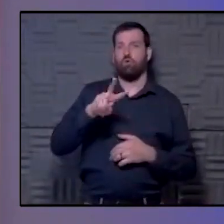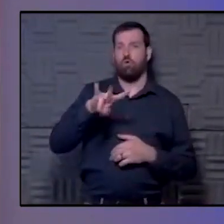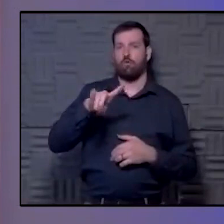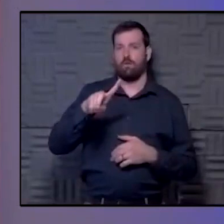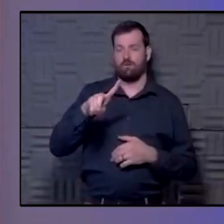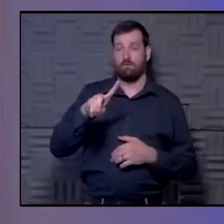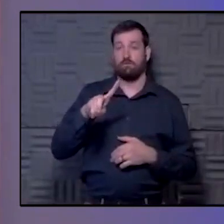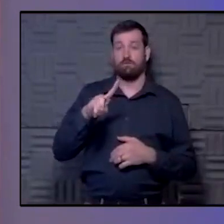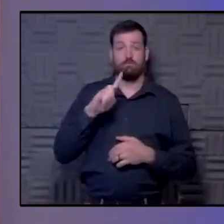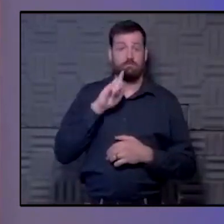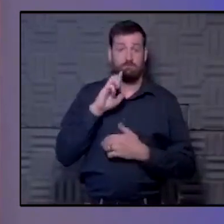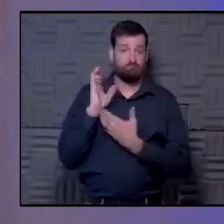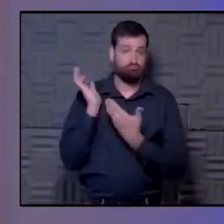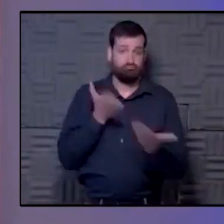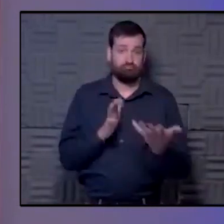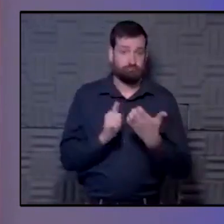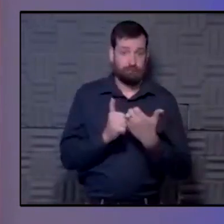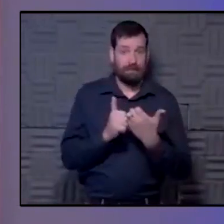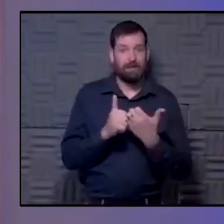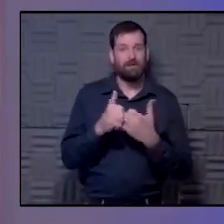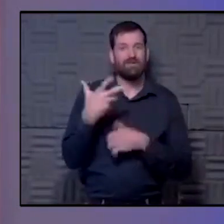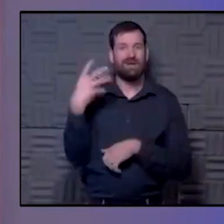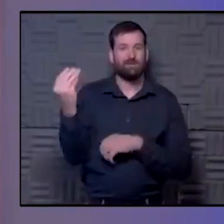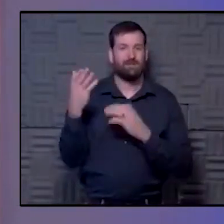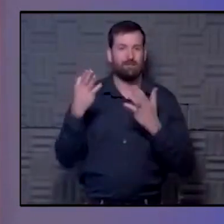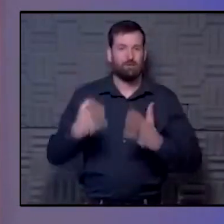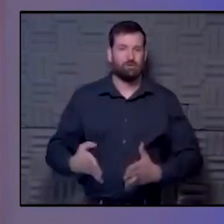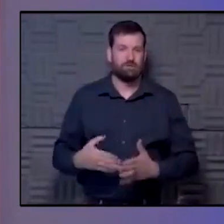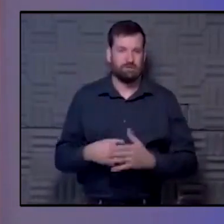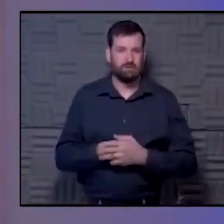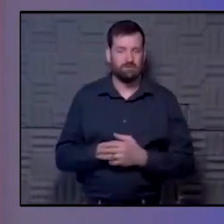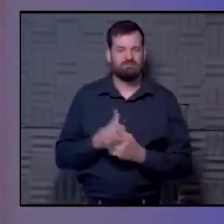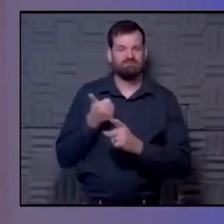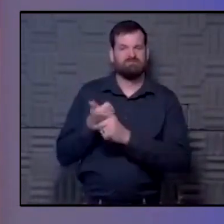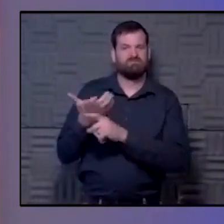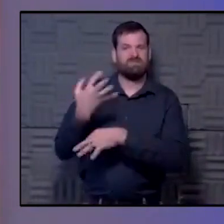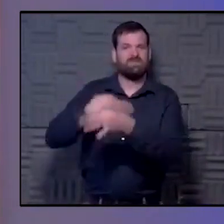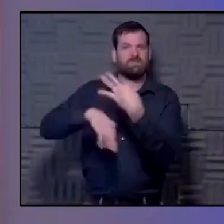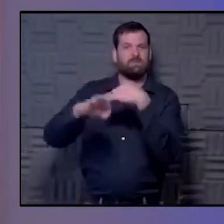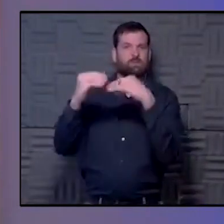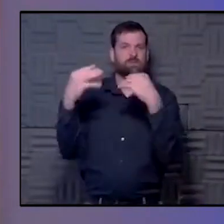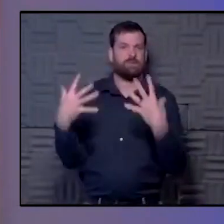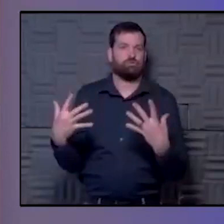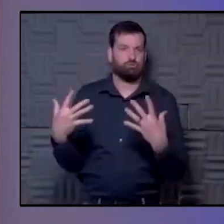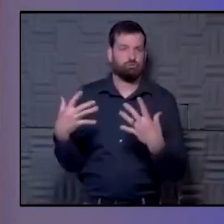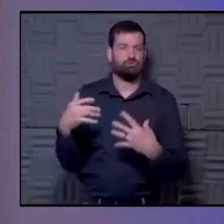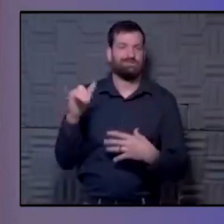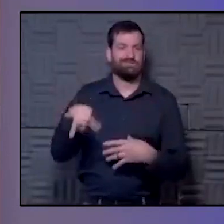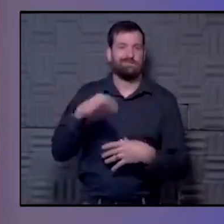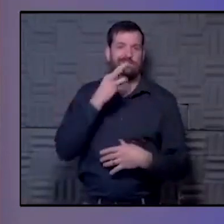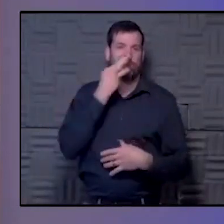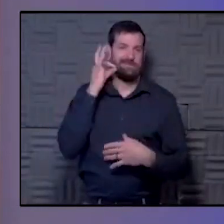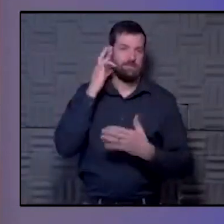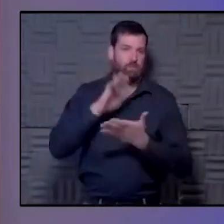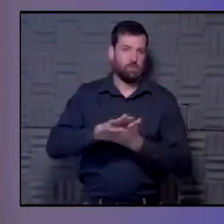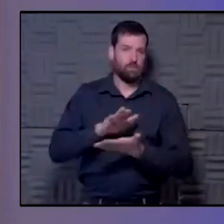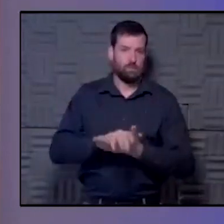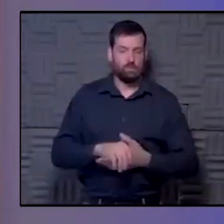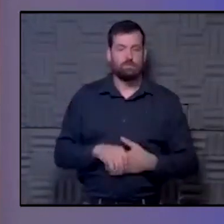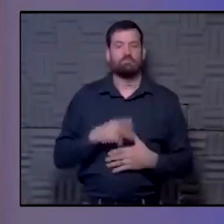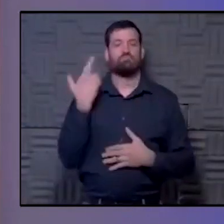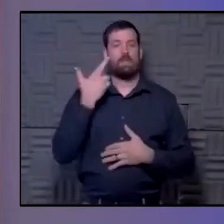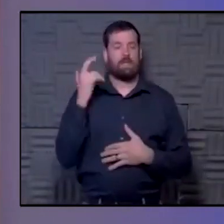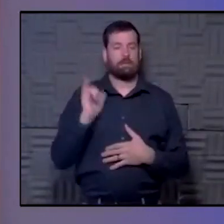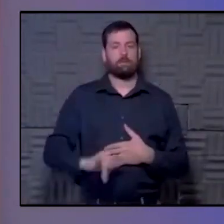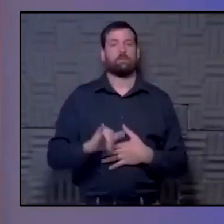was brought in by an outside person, a substitute teacher in one of the Indian schools. And so once they realized what it